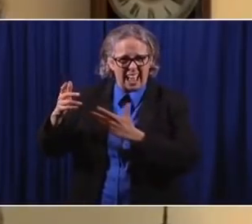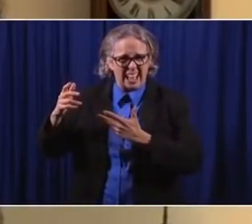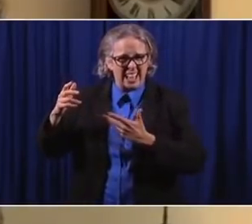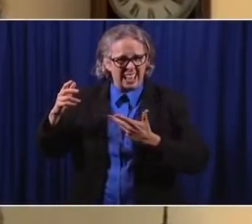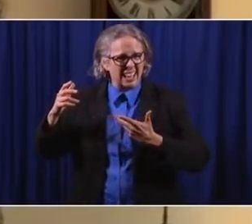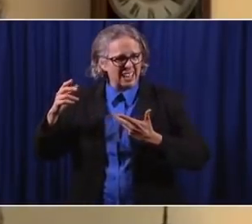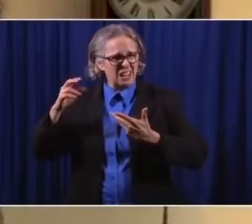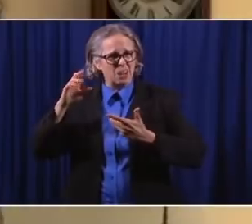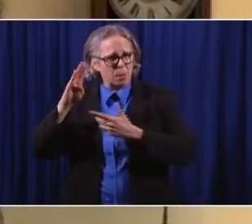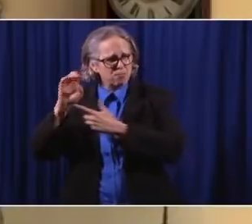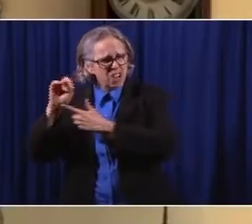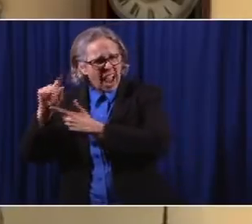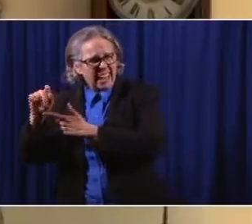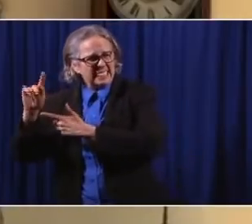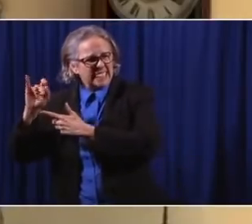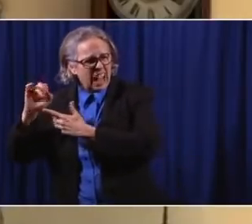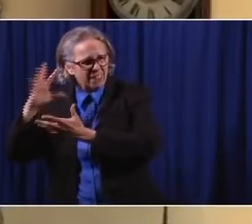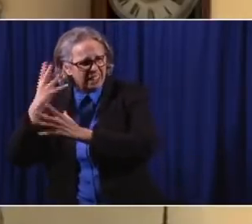returned.